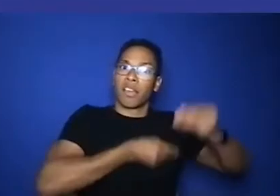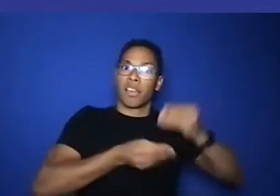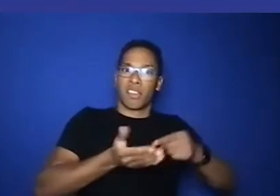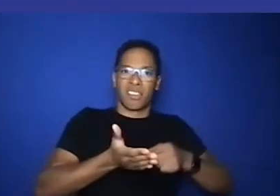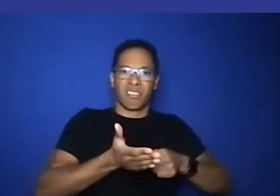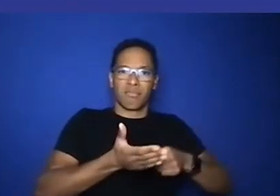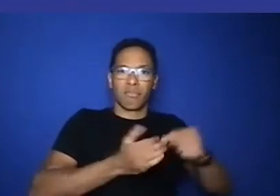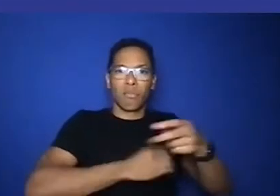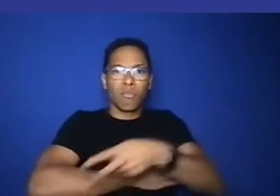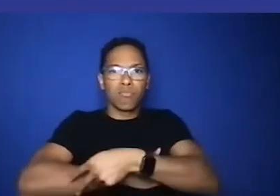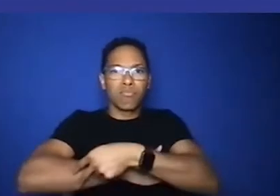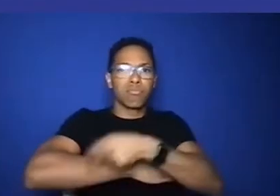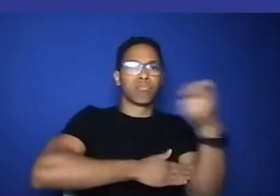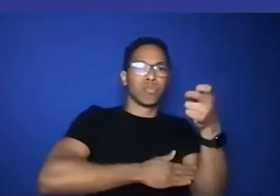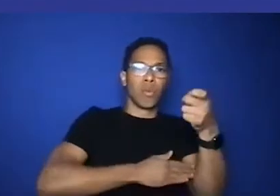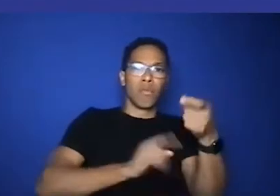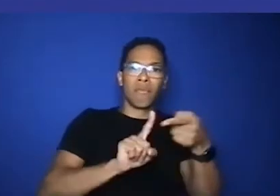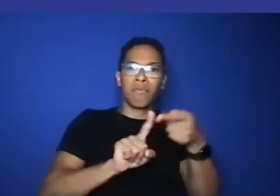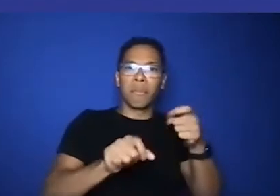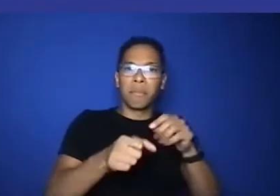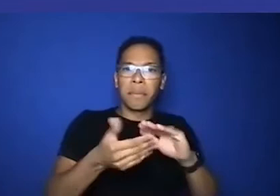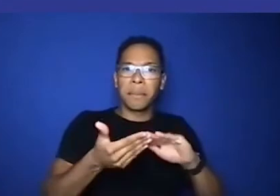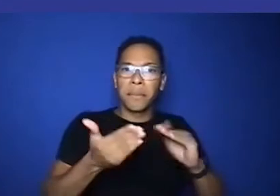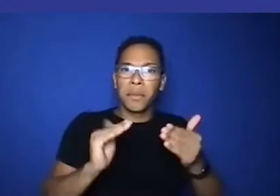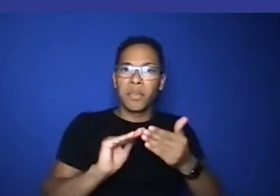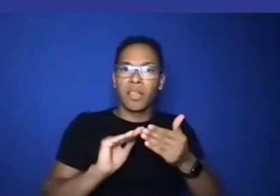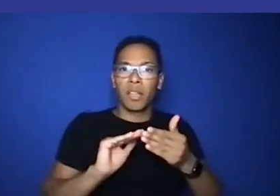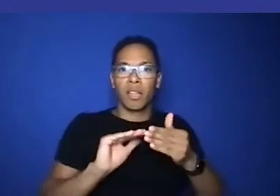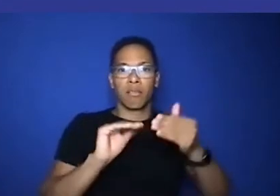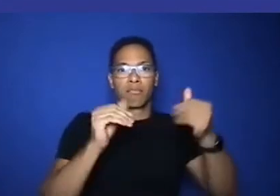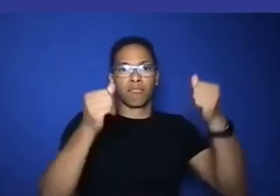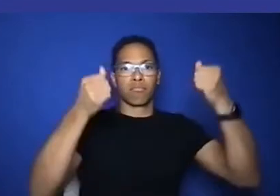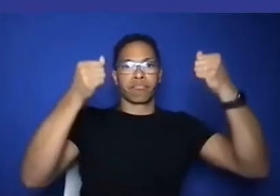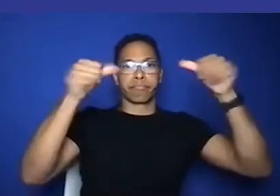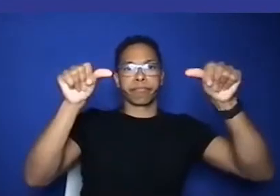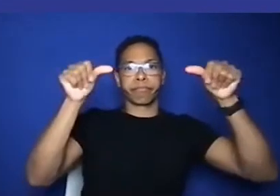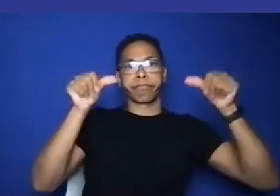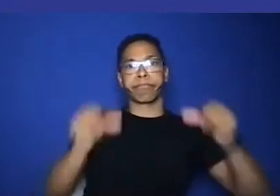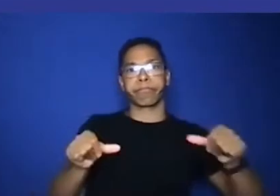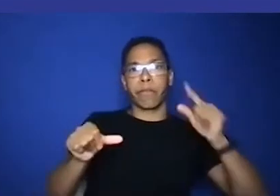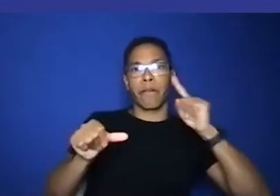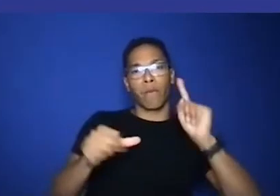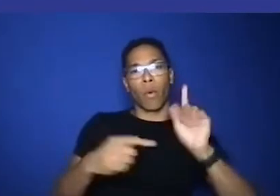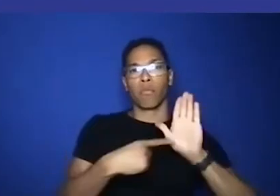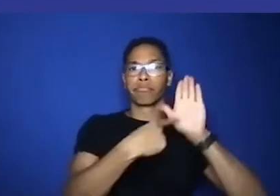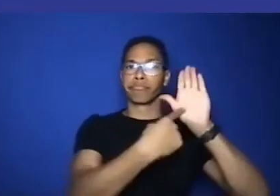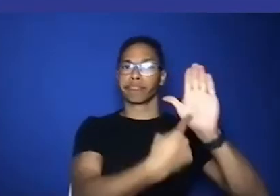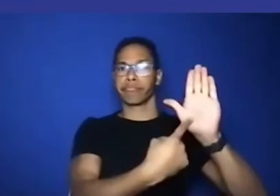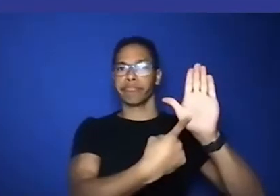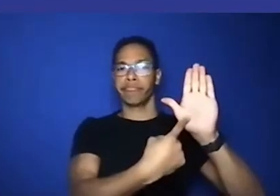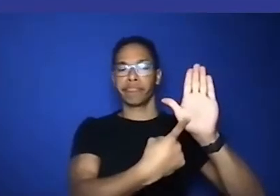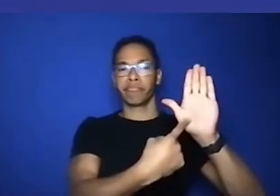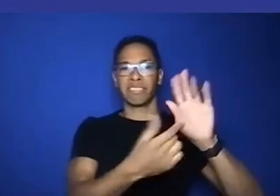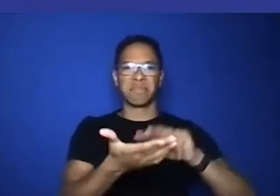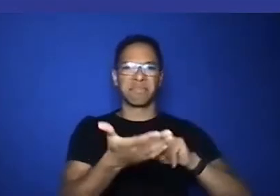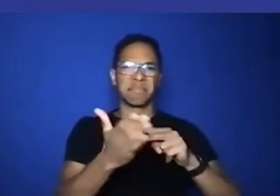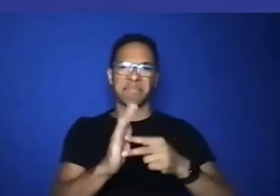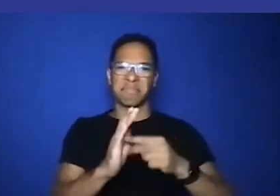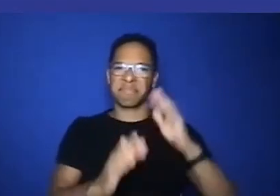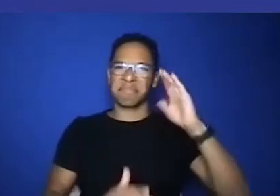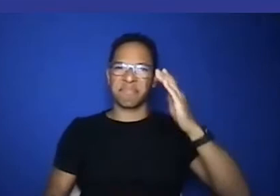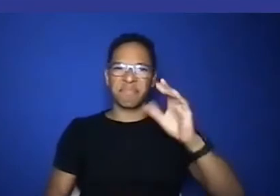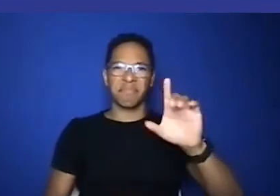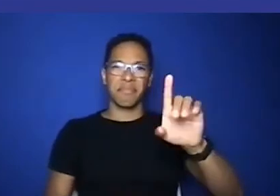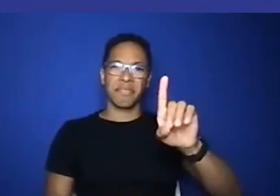from our communities and then put in these institutions where then they're further dehumanized and stripped of